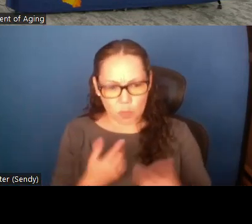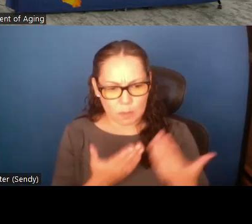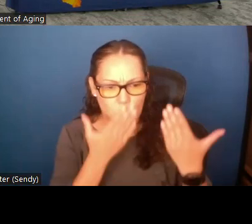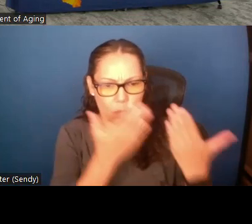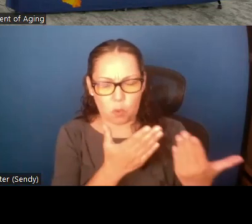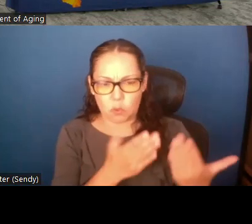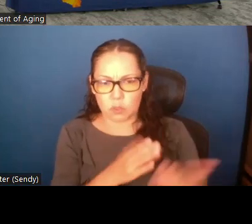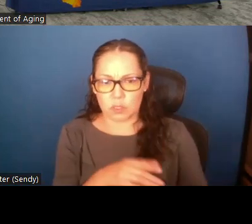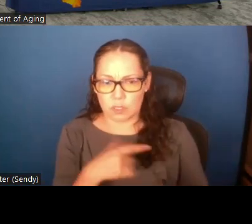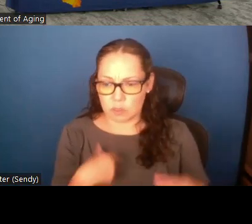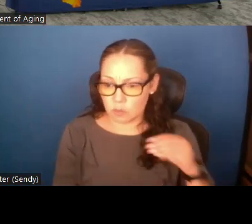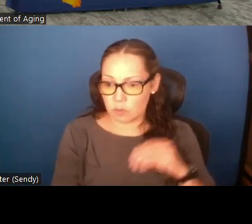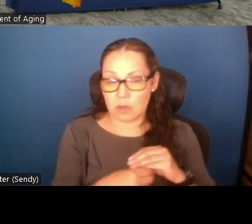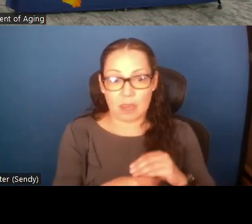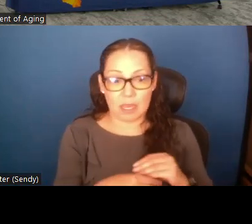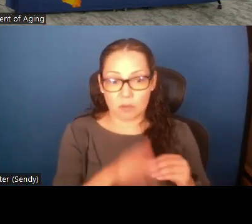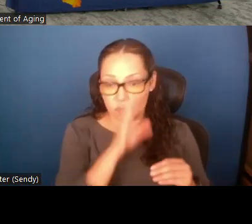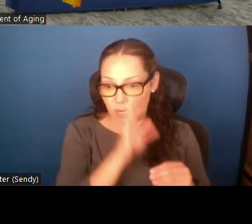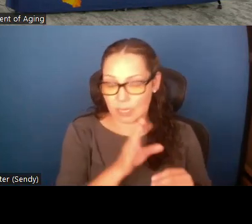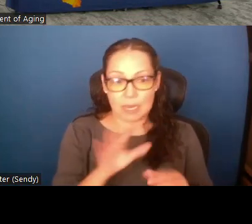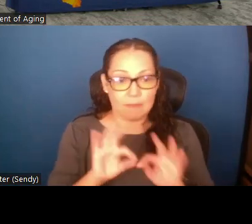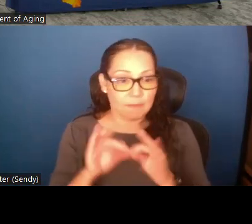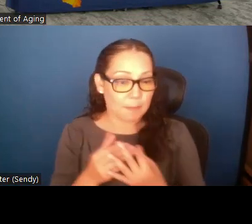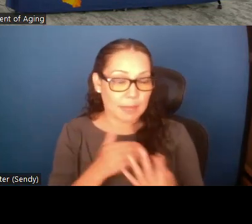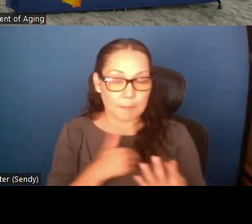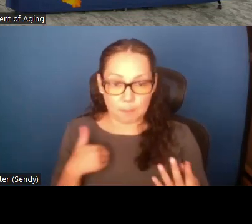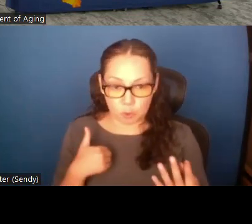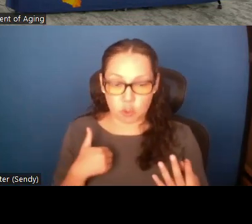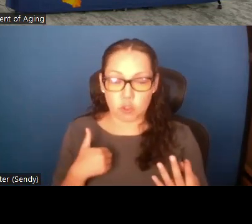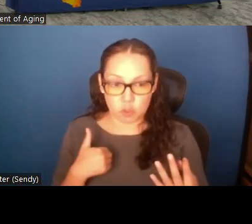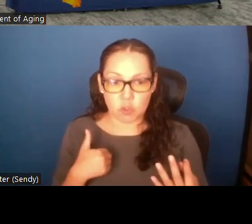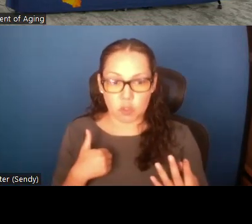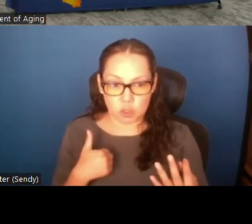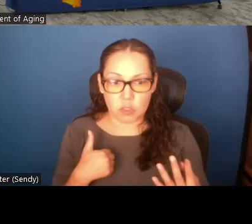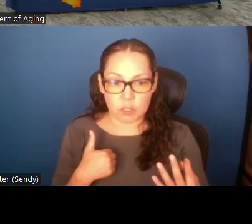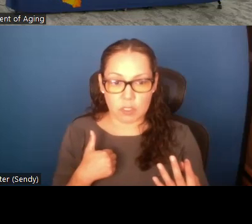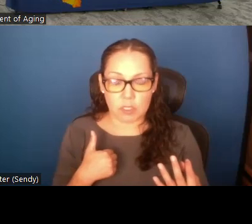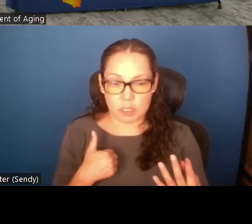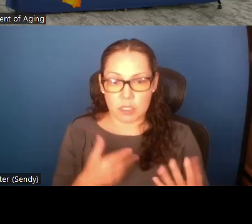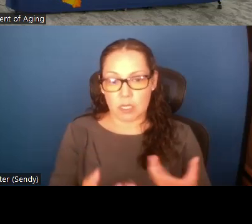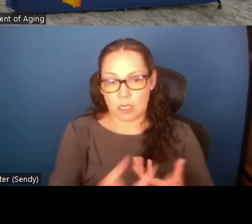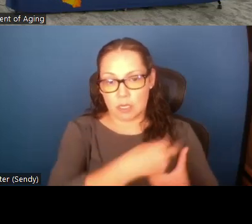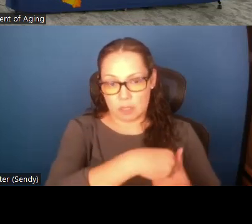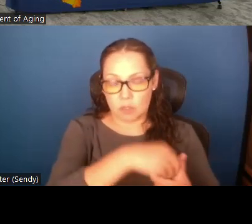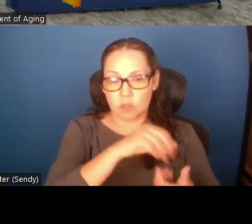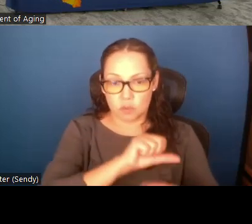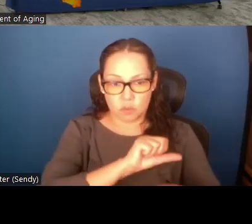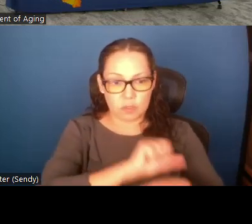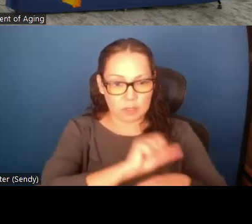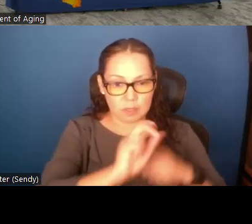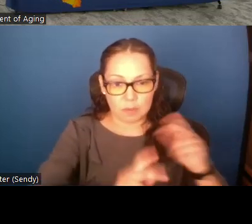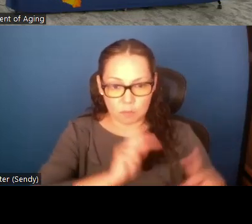include resident and family members among the parties that would work with public health officers,